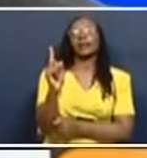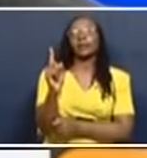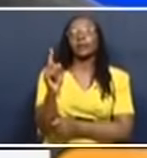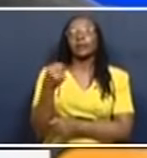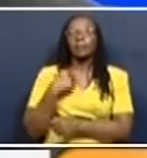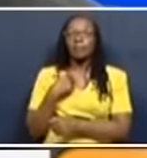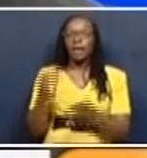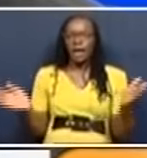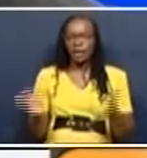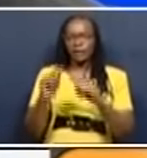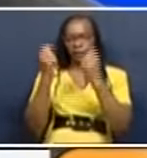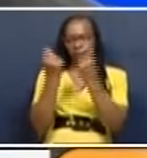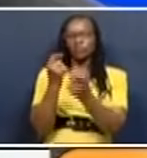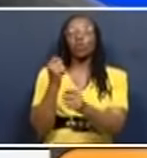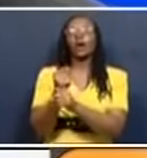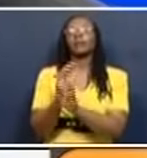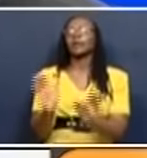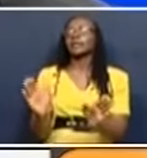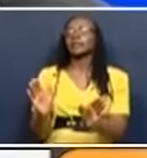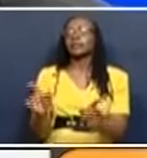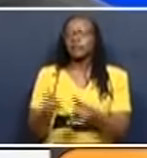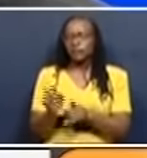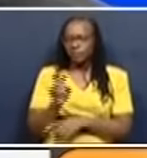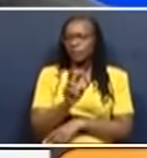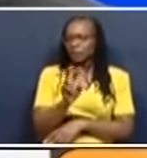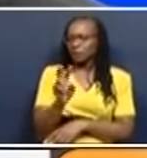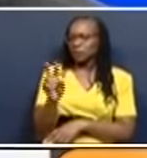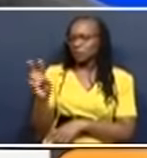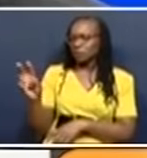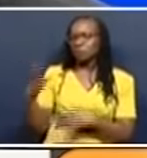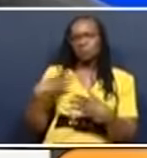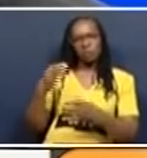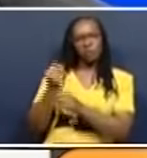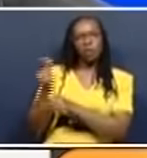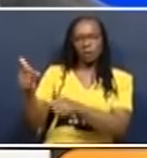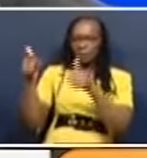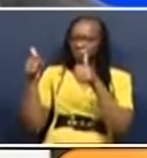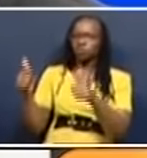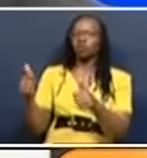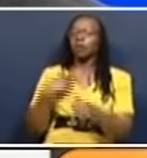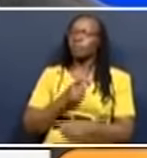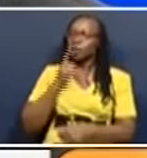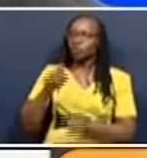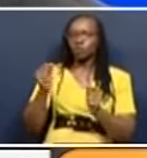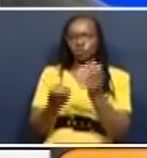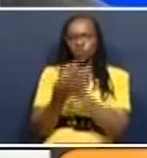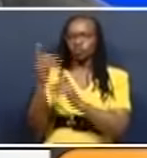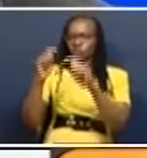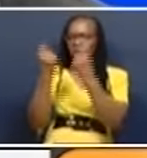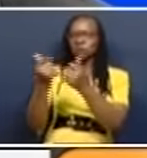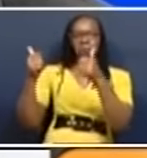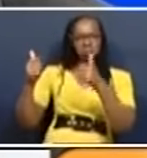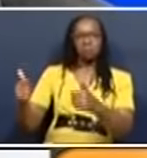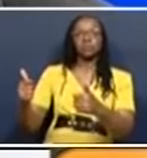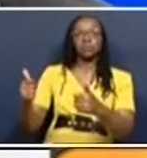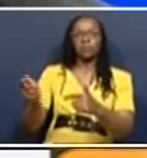teamwork. And I have seen them, they are capable people. I'm sure we are able to create a team and give